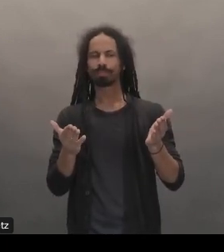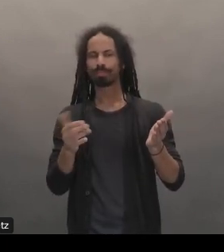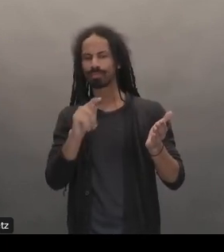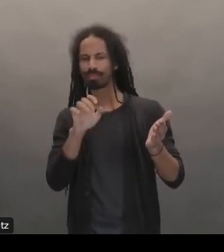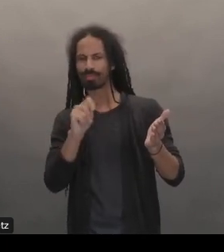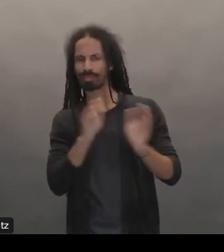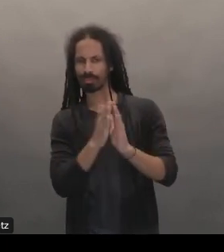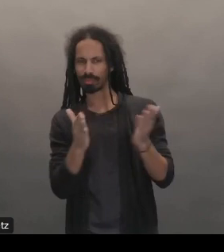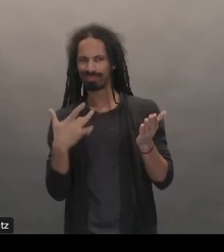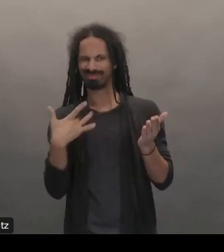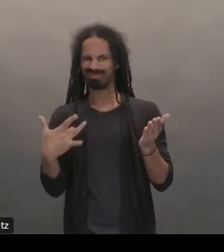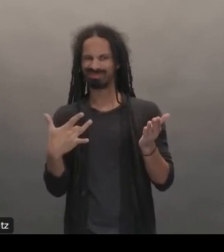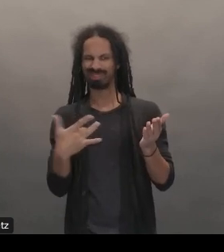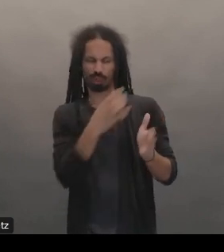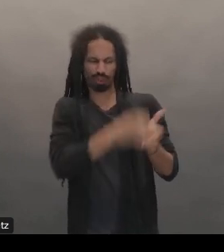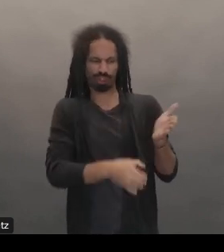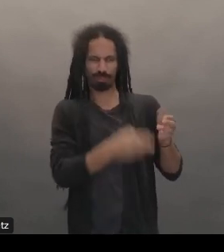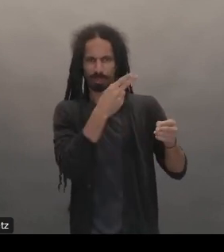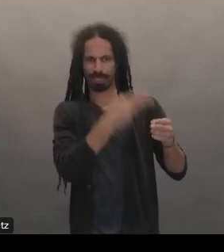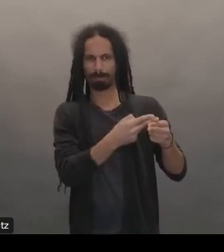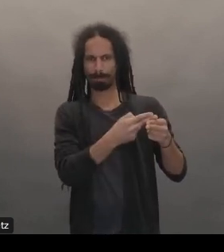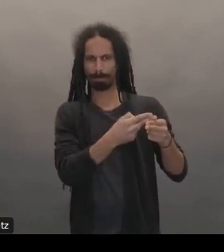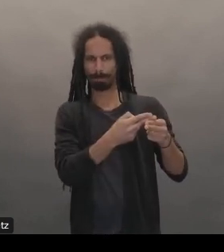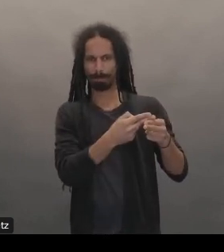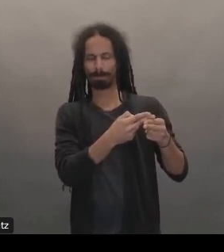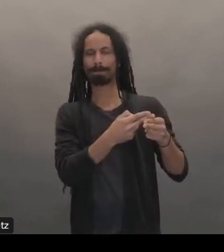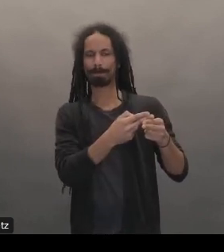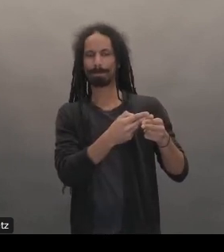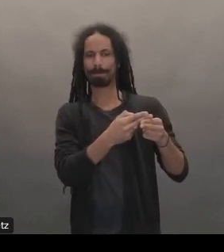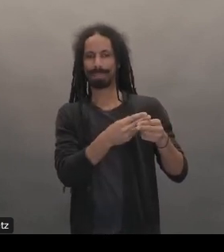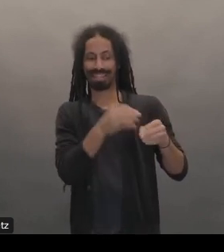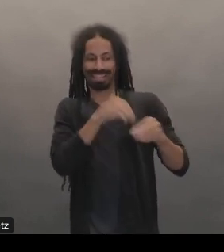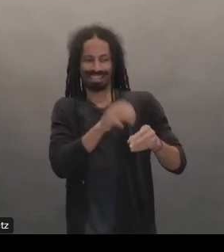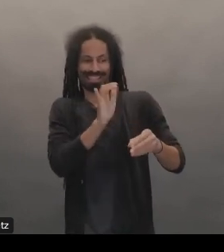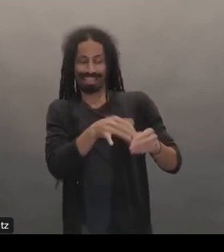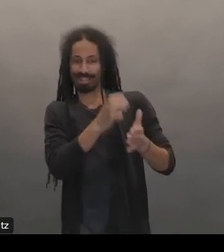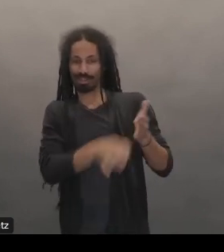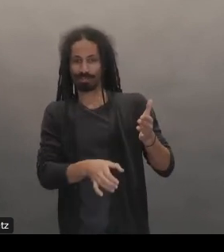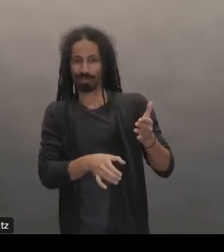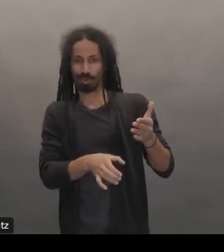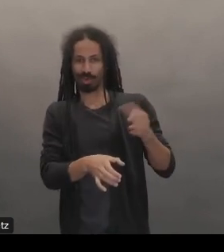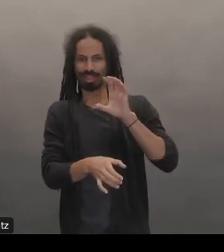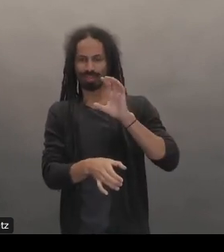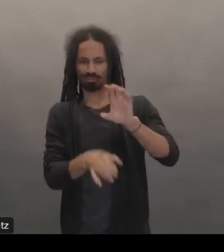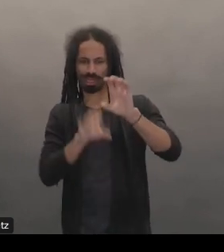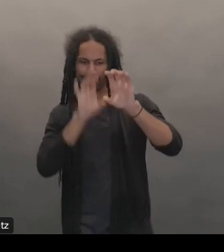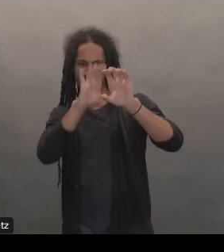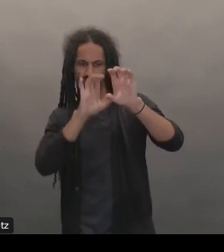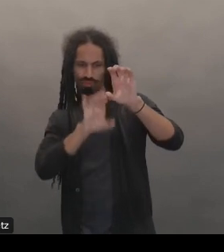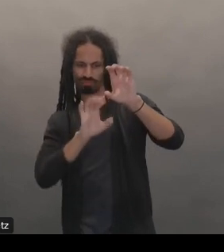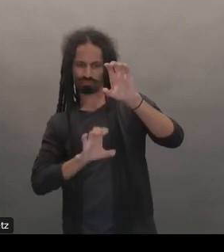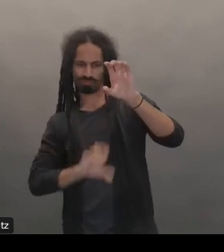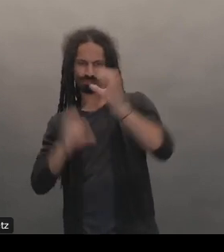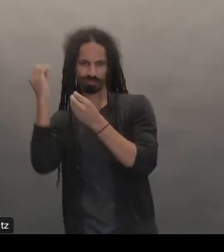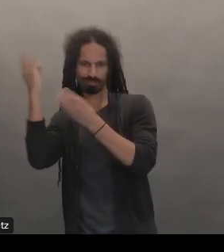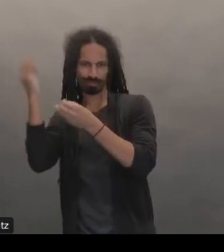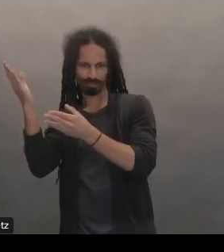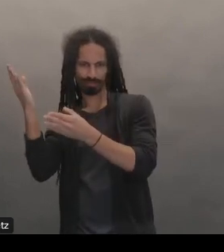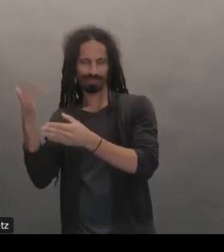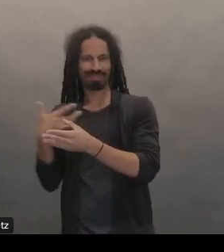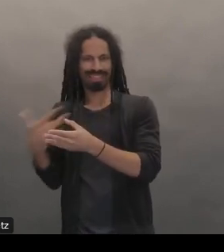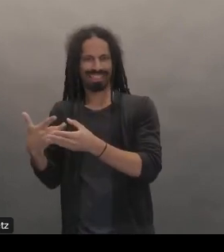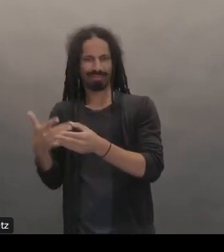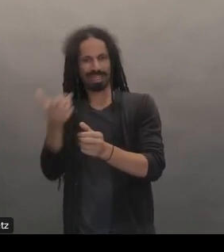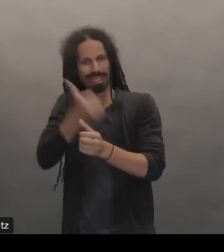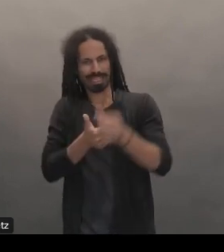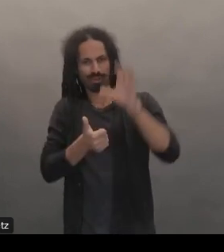name, and then within a chapter in a textbook, there are sections of information, and those sections are often identified